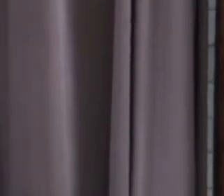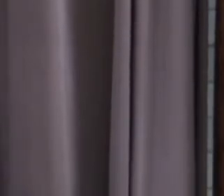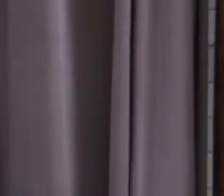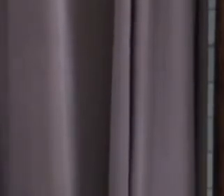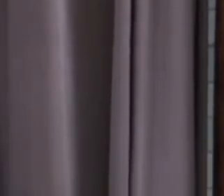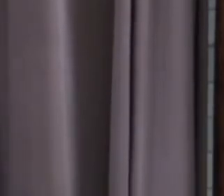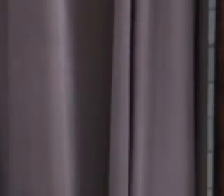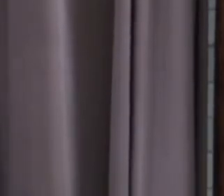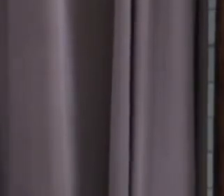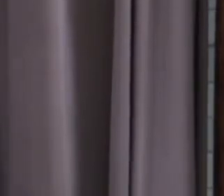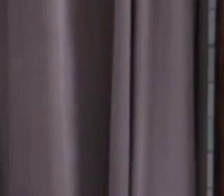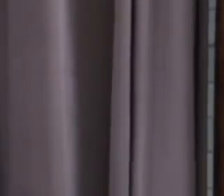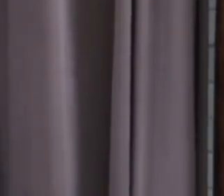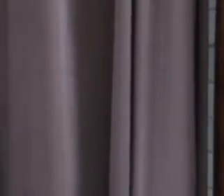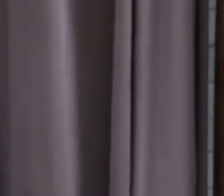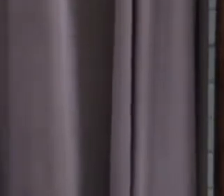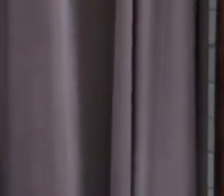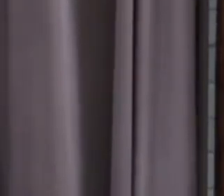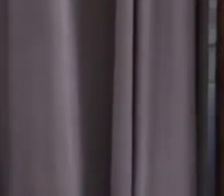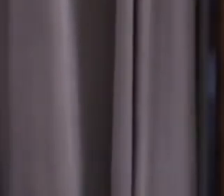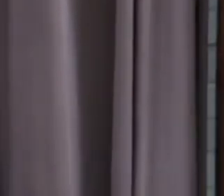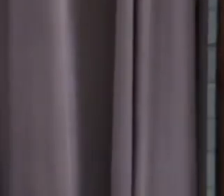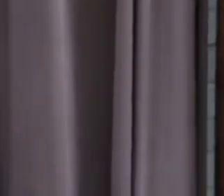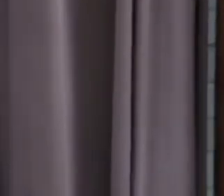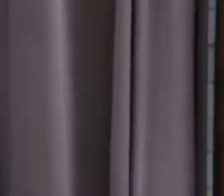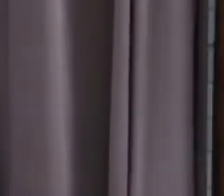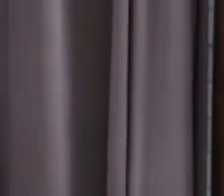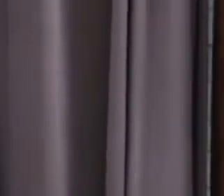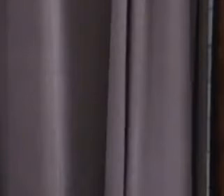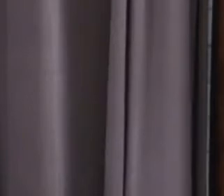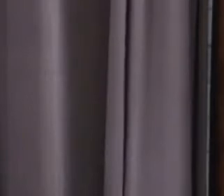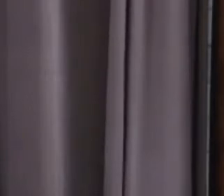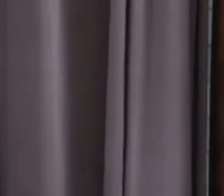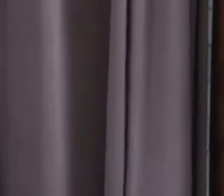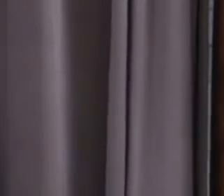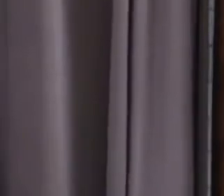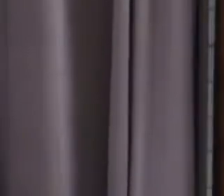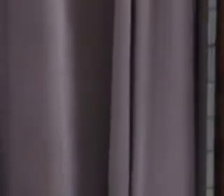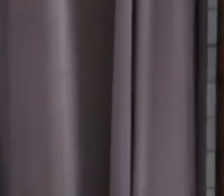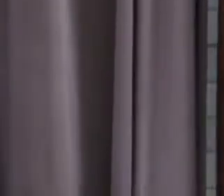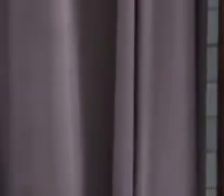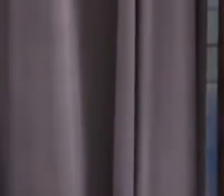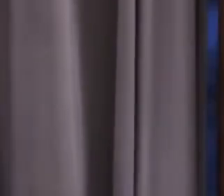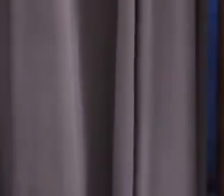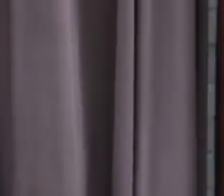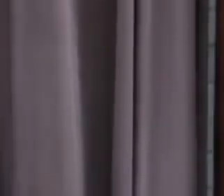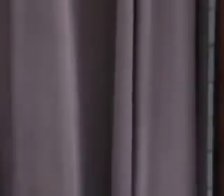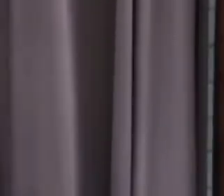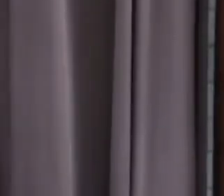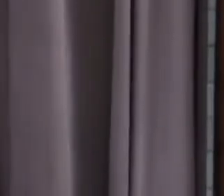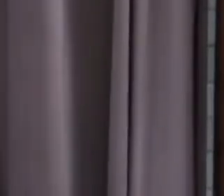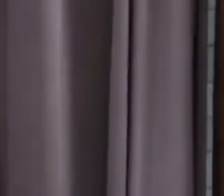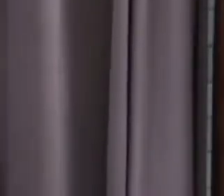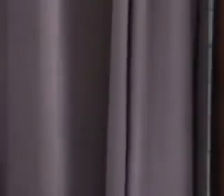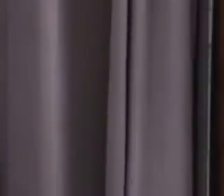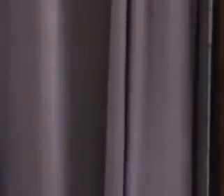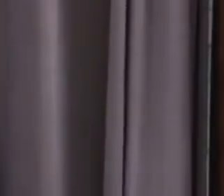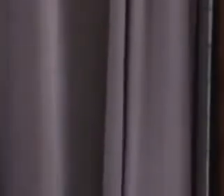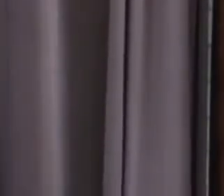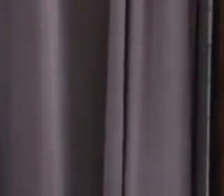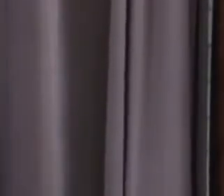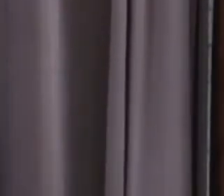al-Din to liberate Palestine, a second coming for Al-Khalifa Umar ibn Abdul